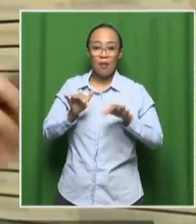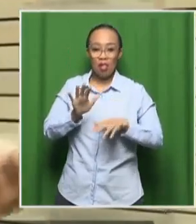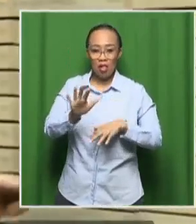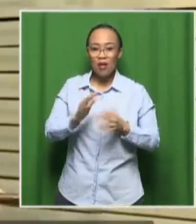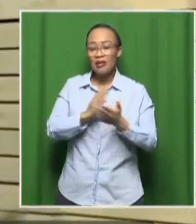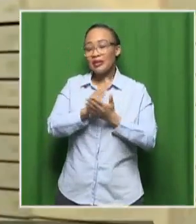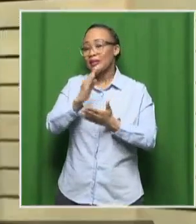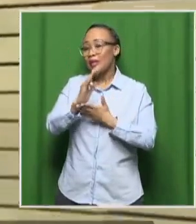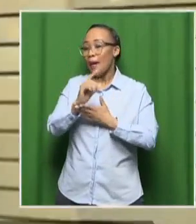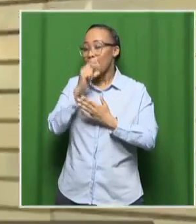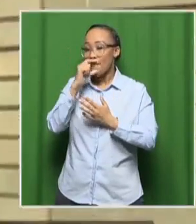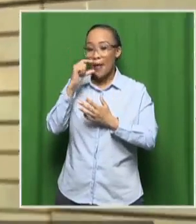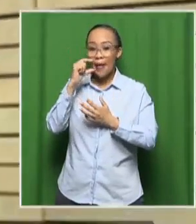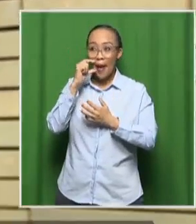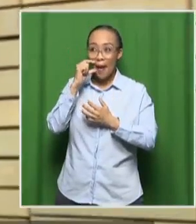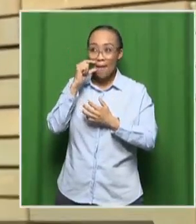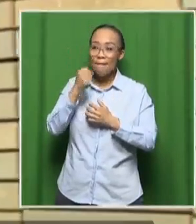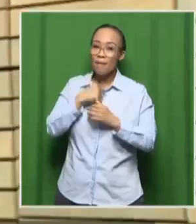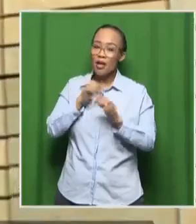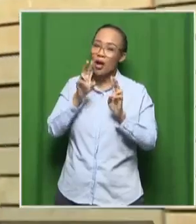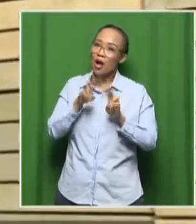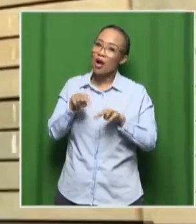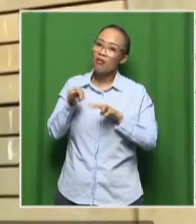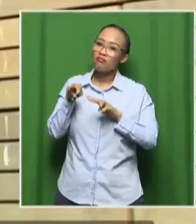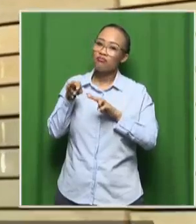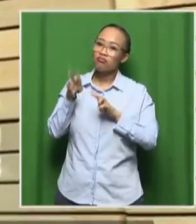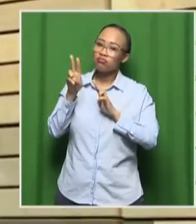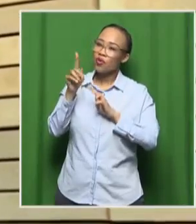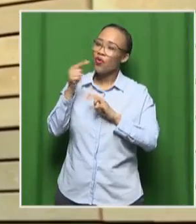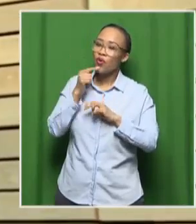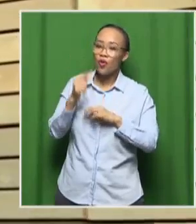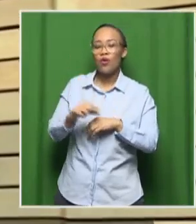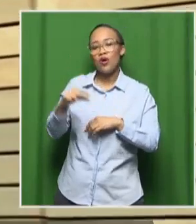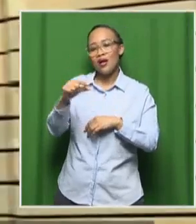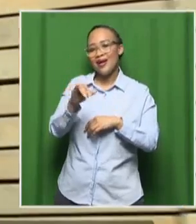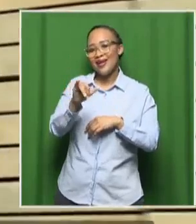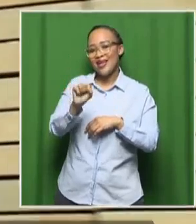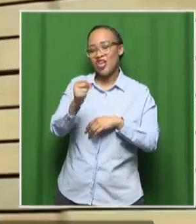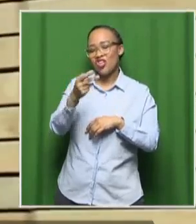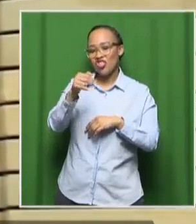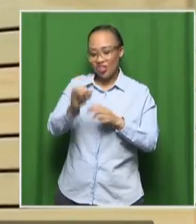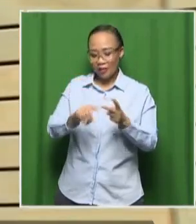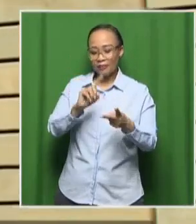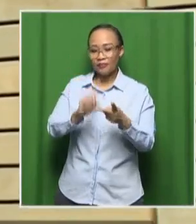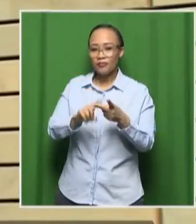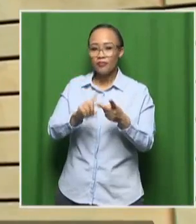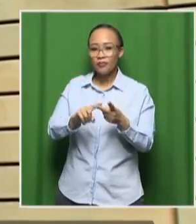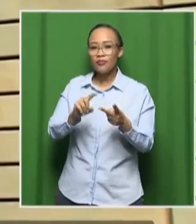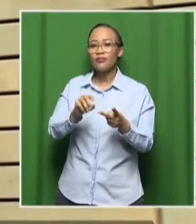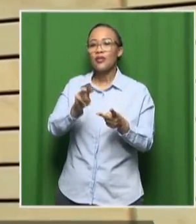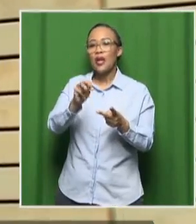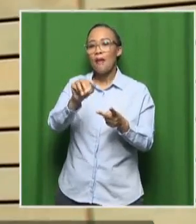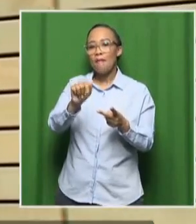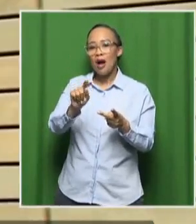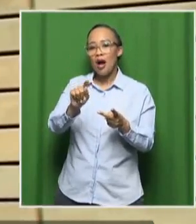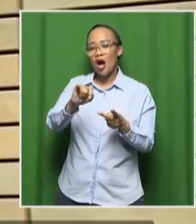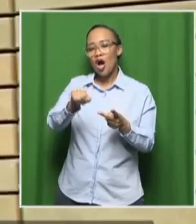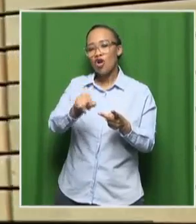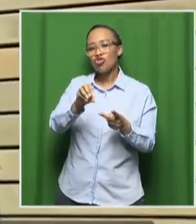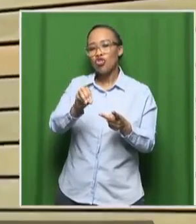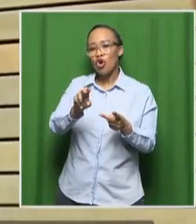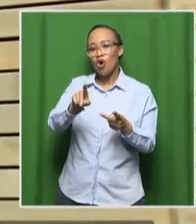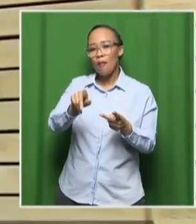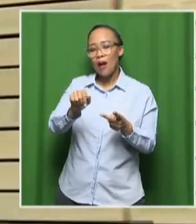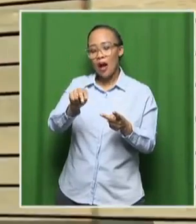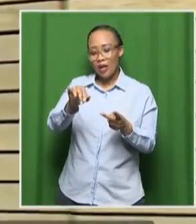names that come to mind as I look is Jackson Gishi. You've got Frank Machobane. You've also got